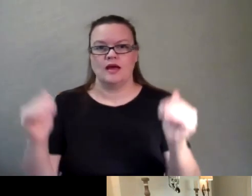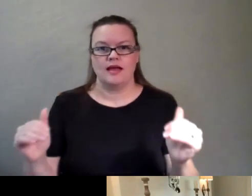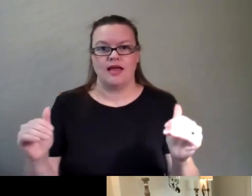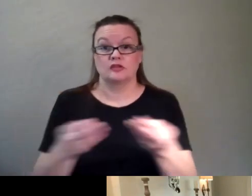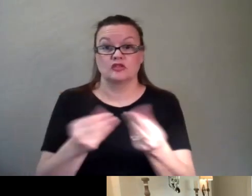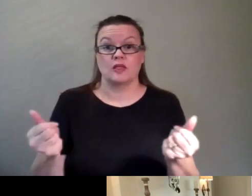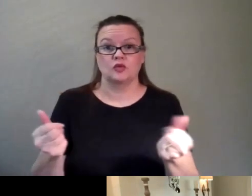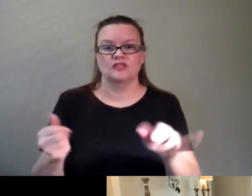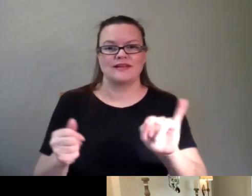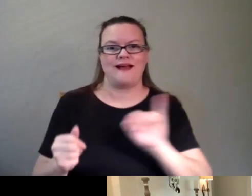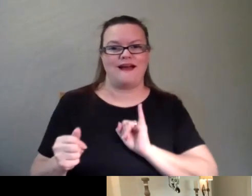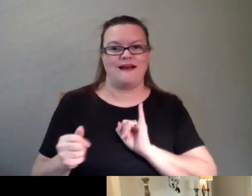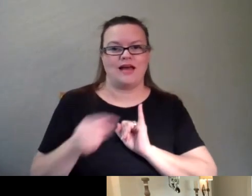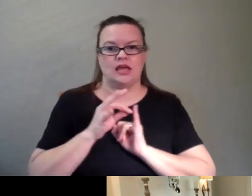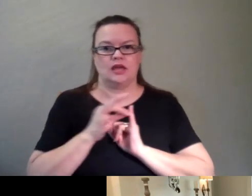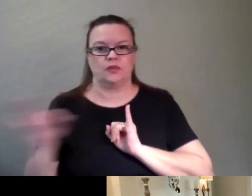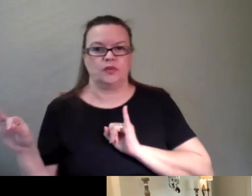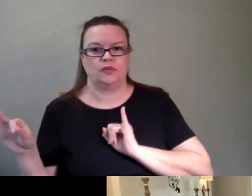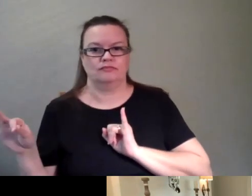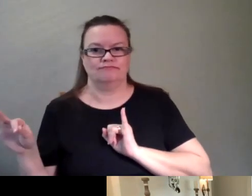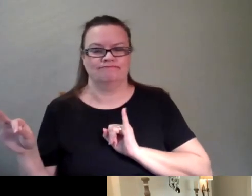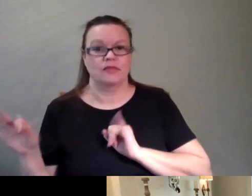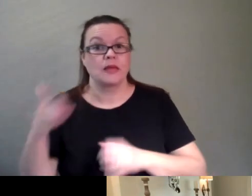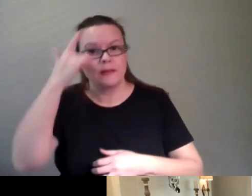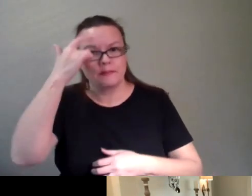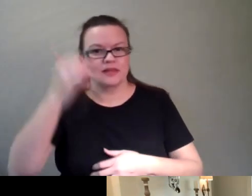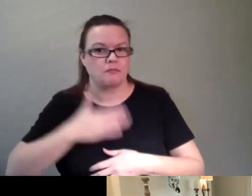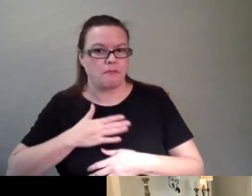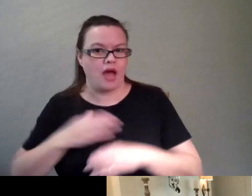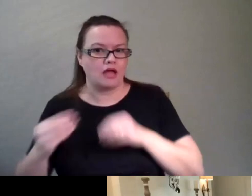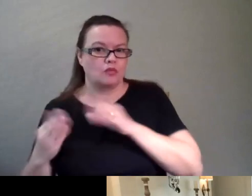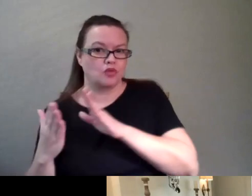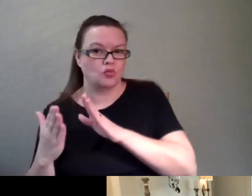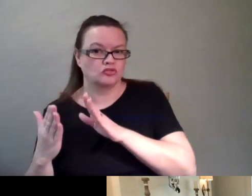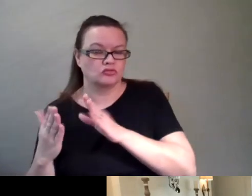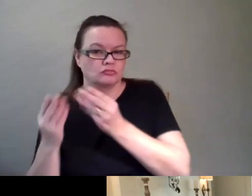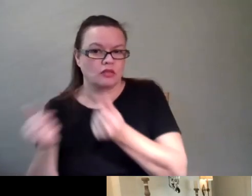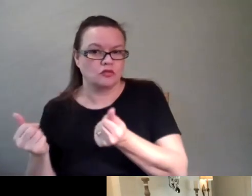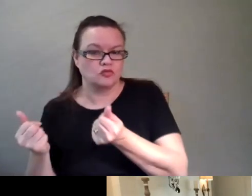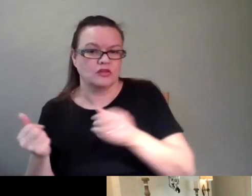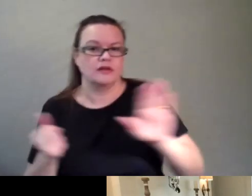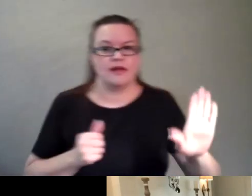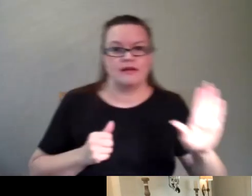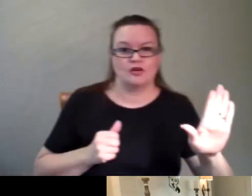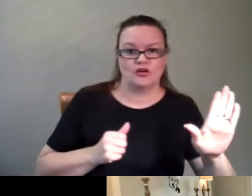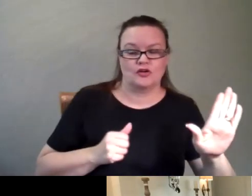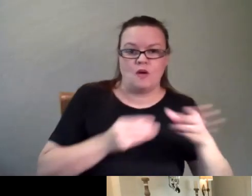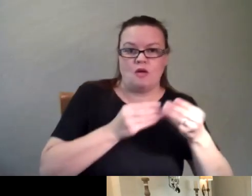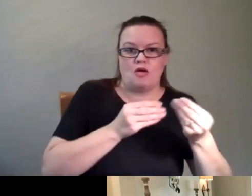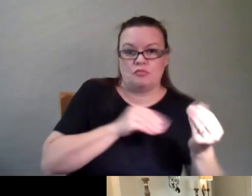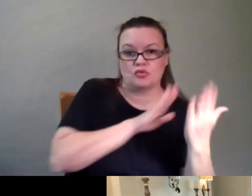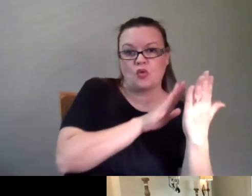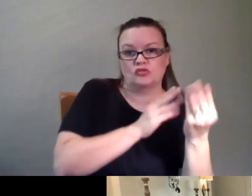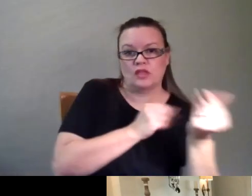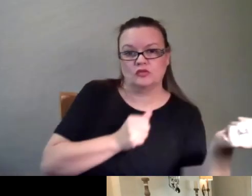different kind of feelings on solutions. But if, in fact, you can get to a point that you're thinking